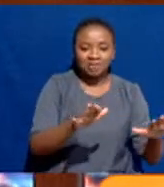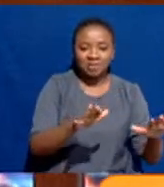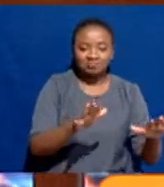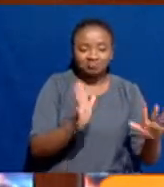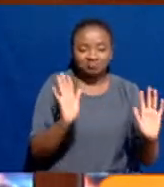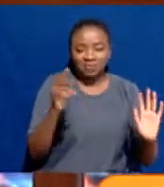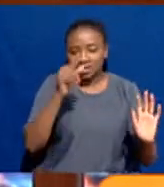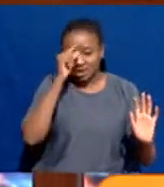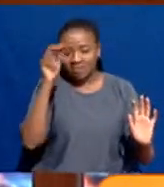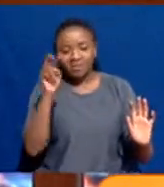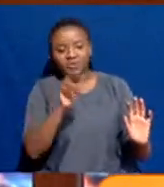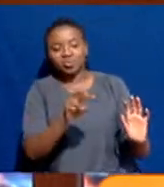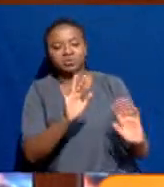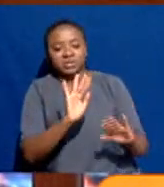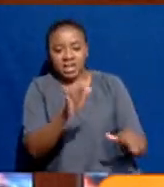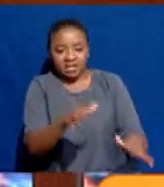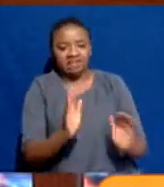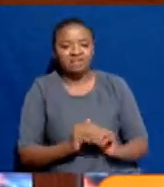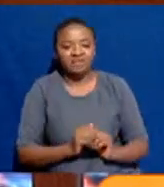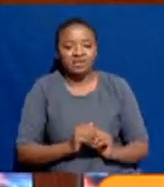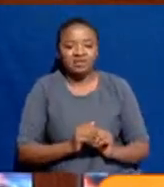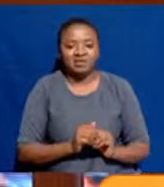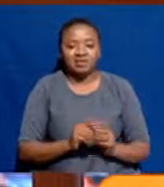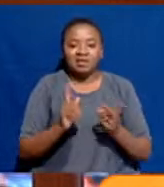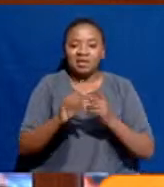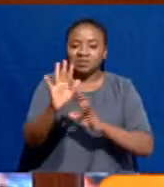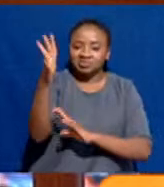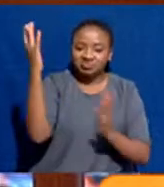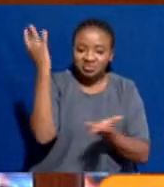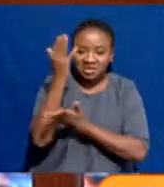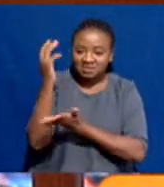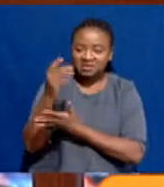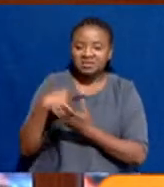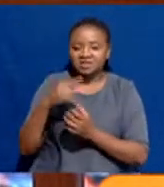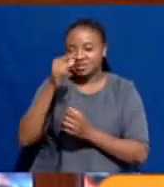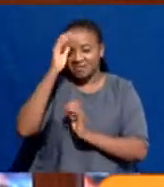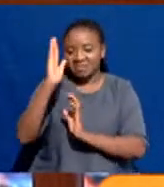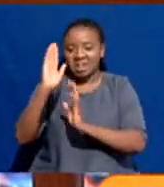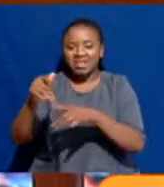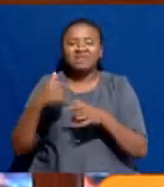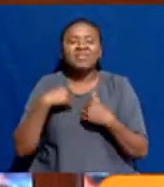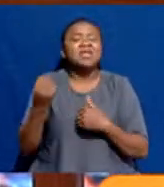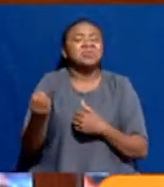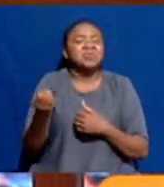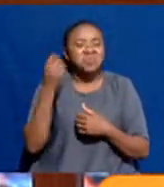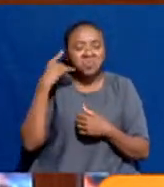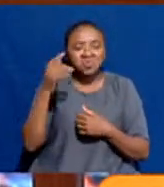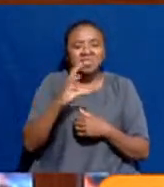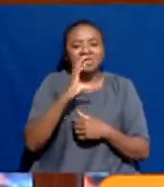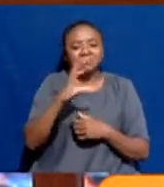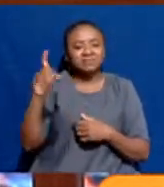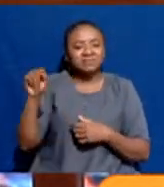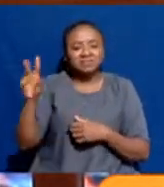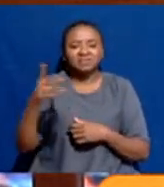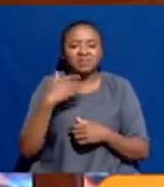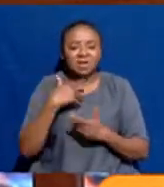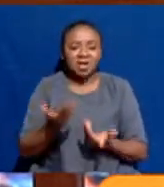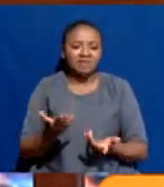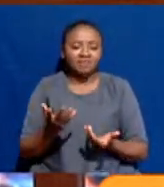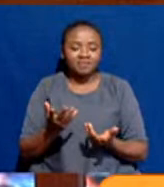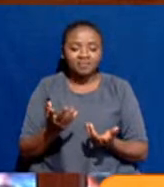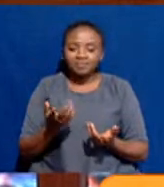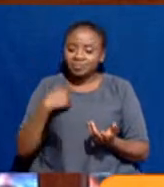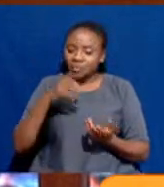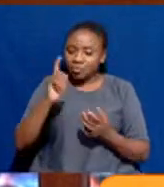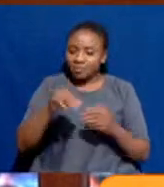let it happen. The police are there. This city, Nairobi, has 24-hour CCTV, so they know who the criminals are. Yeah. We must separate the